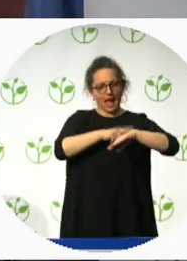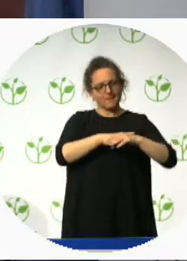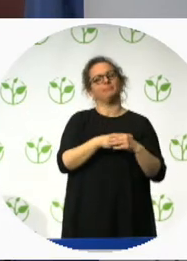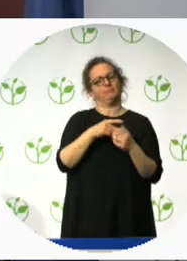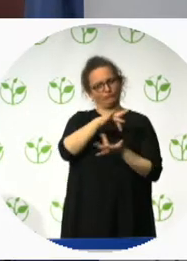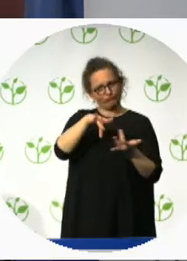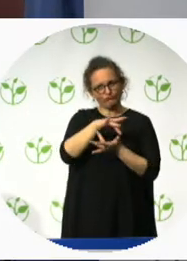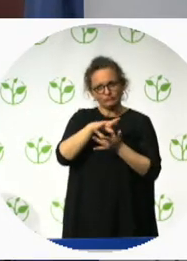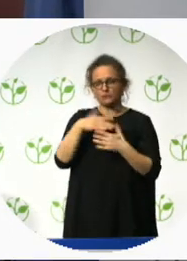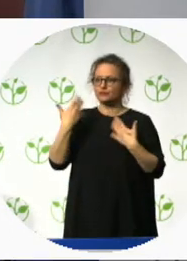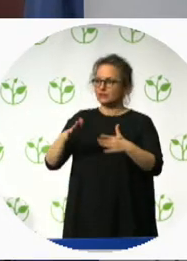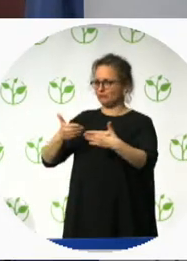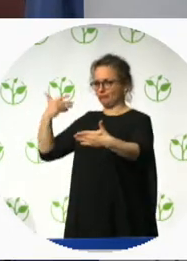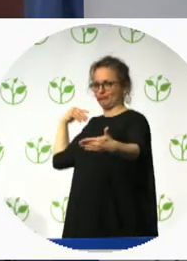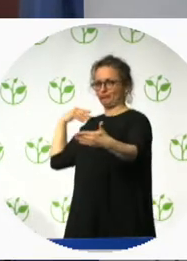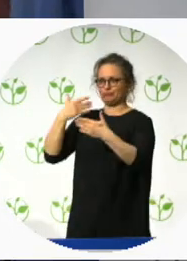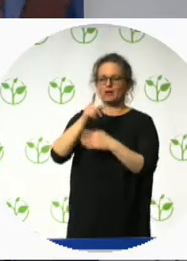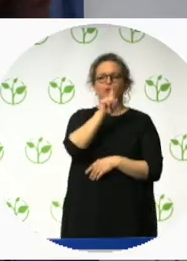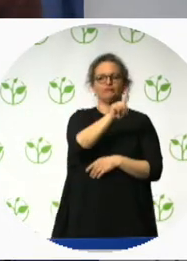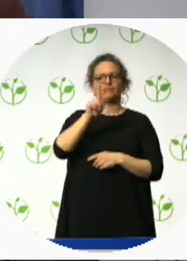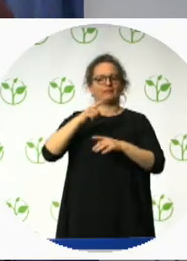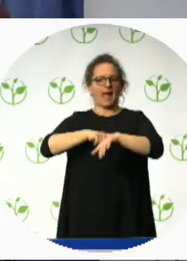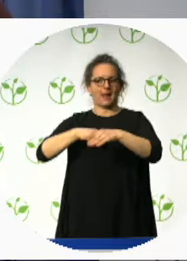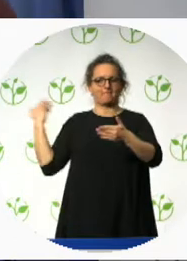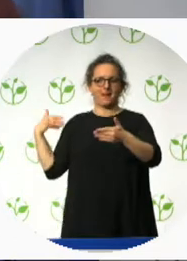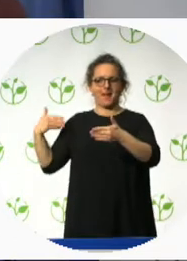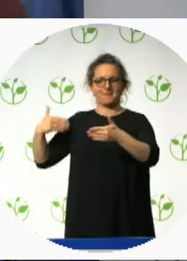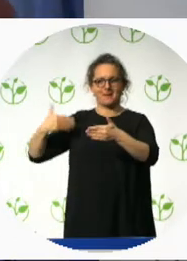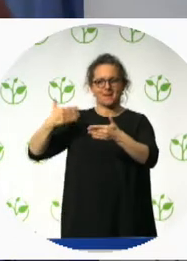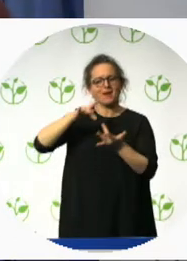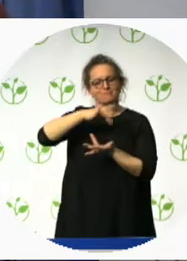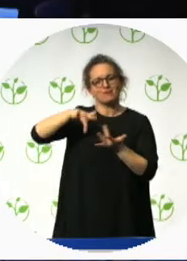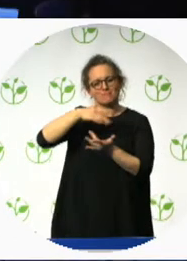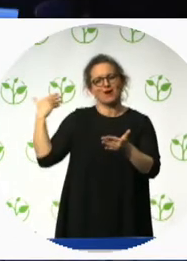done it for 10 years, and it has been a big success.